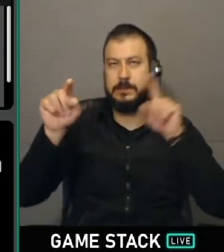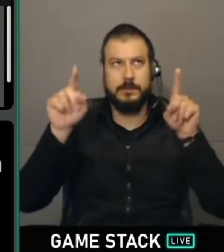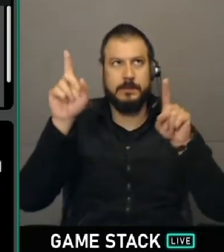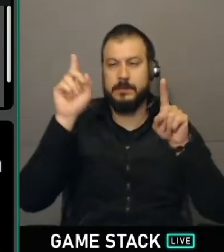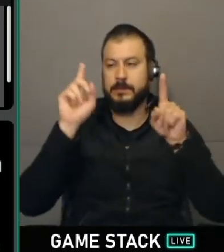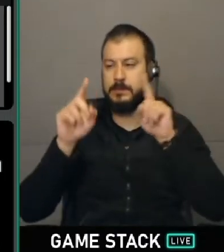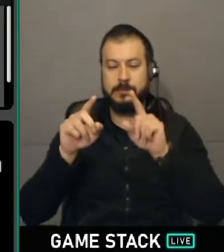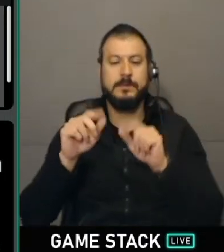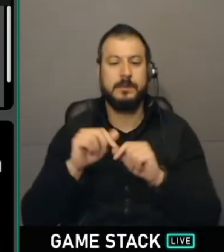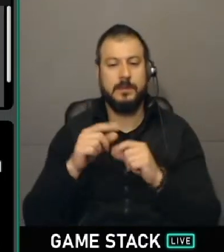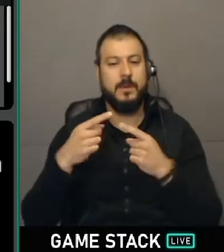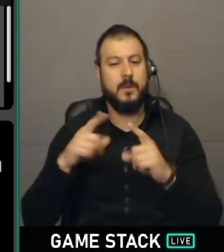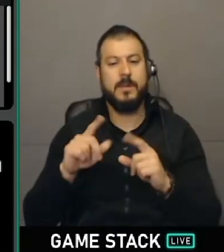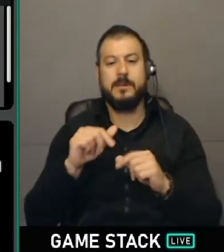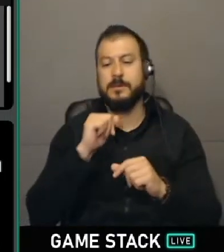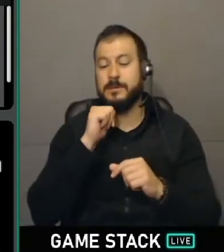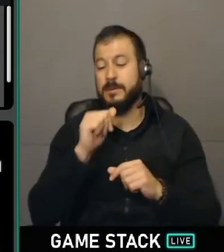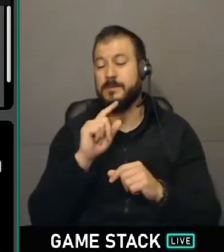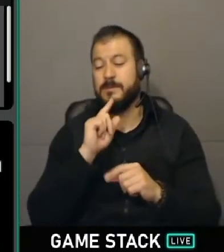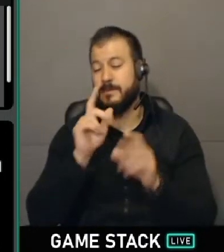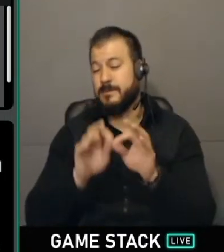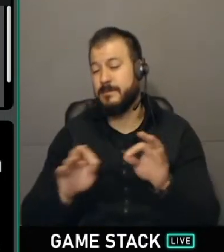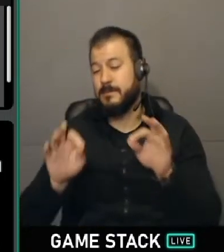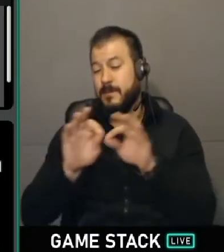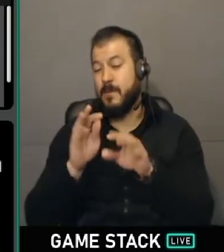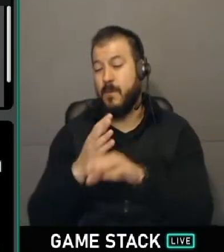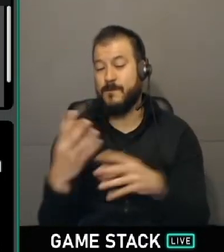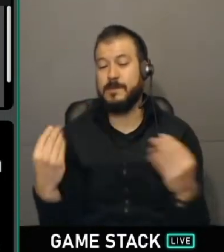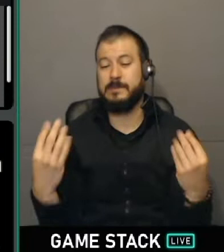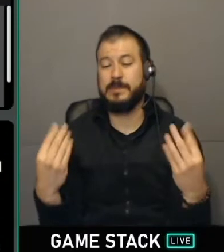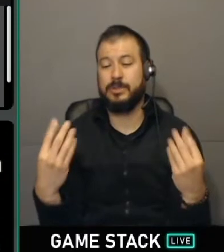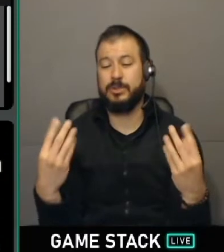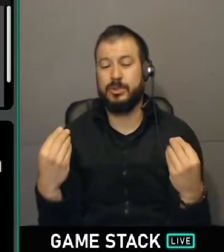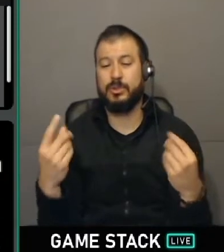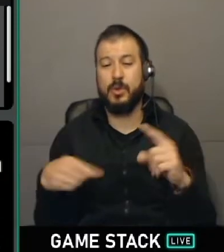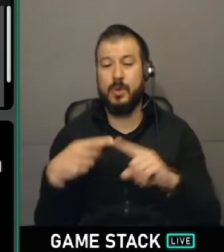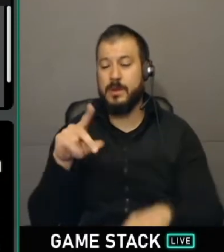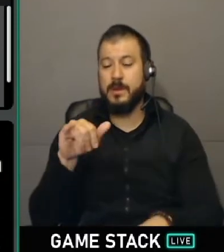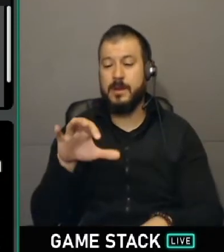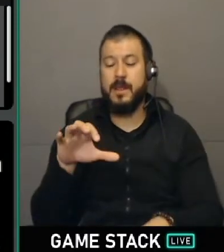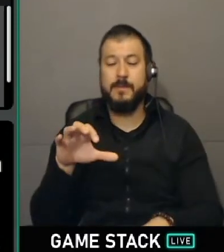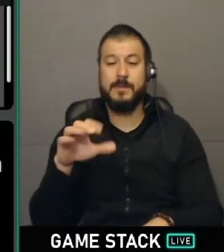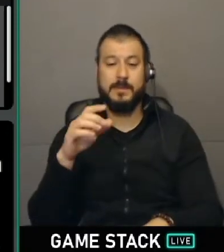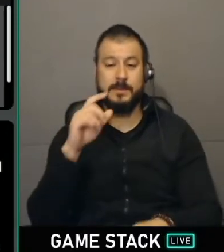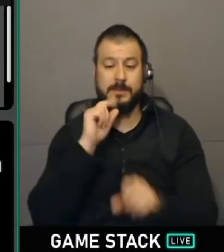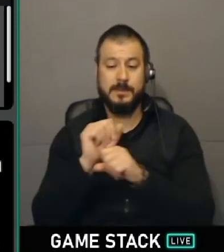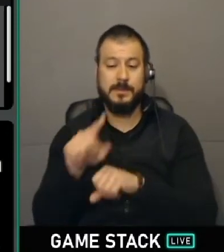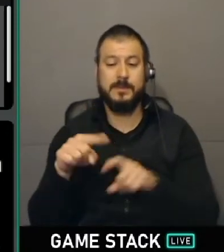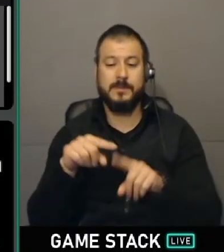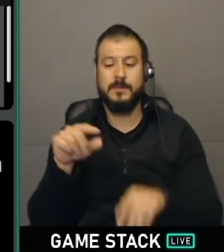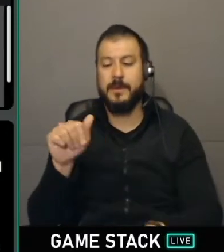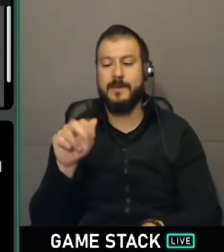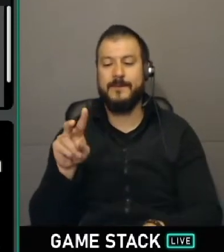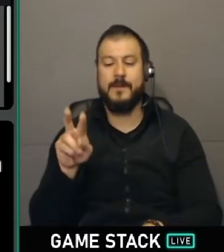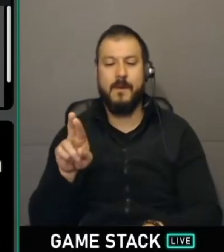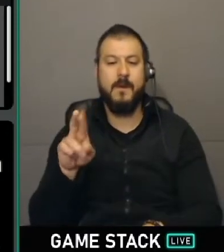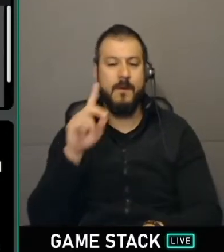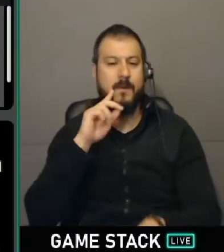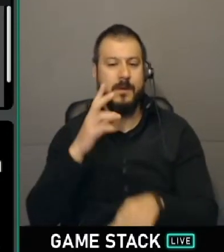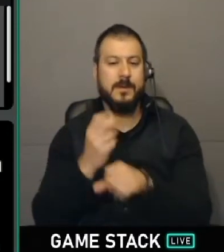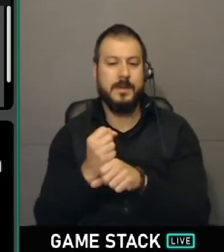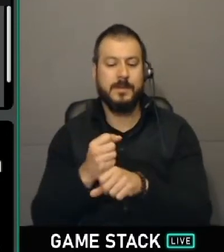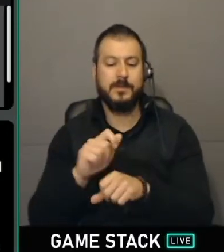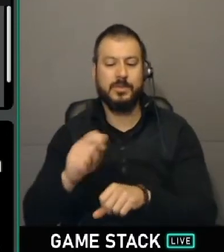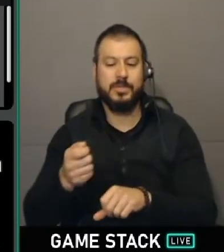this doesn't really matter over speakers, because when a dynamic object is sent to an AVR, it's going to get channel